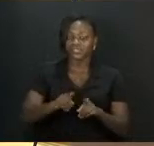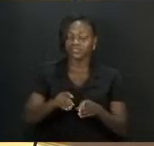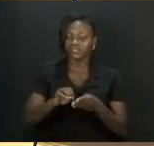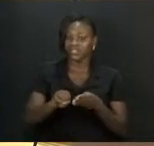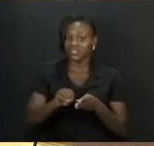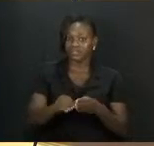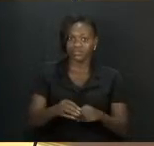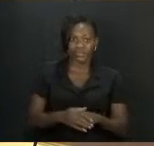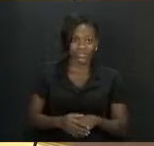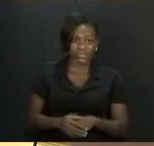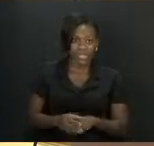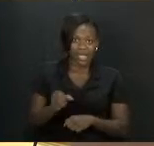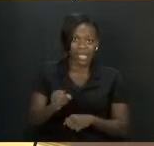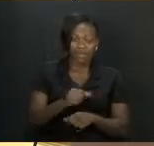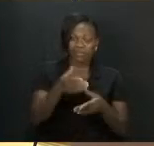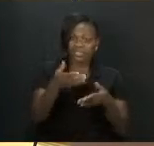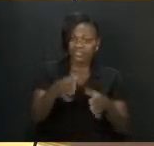four